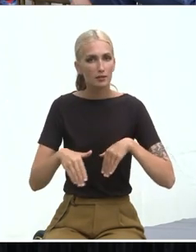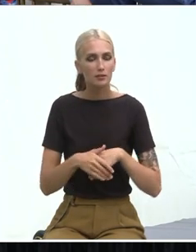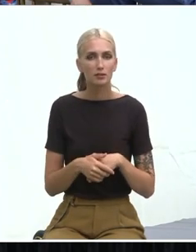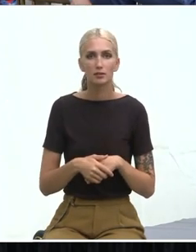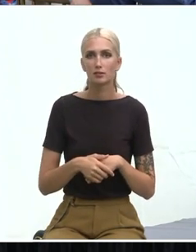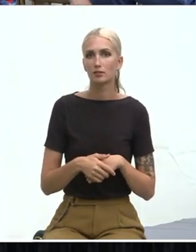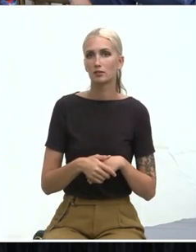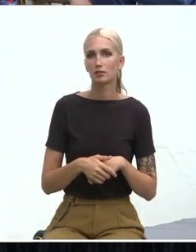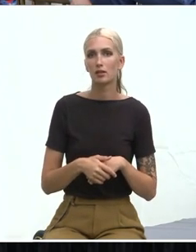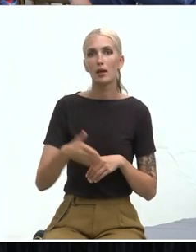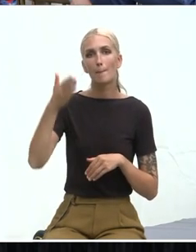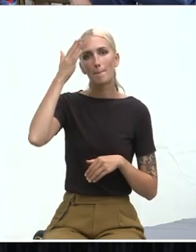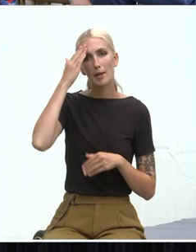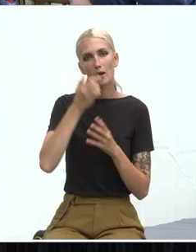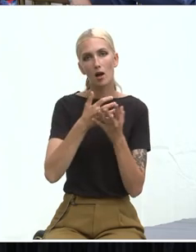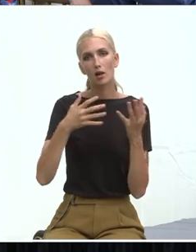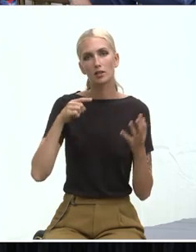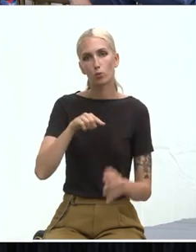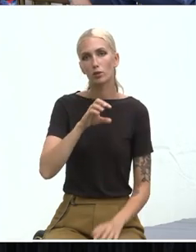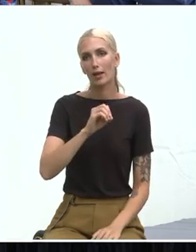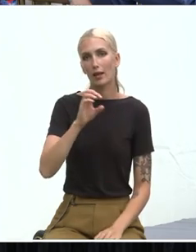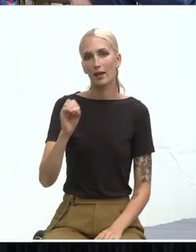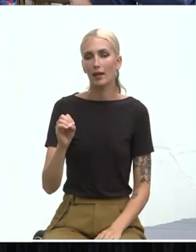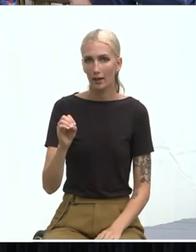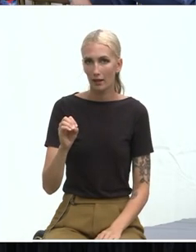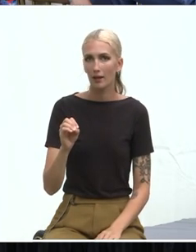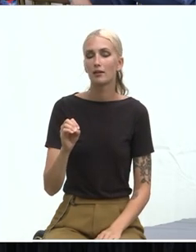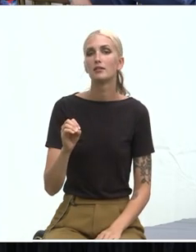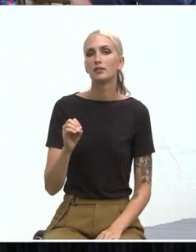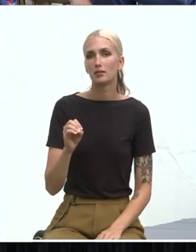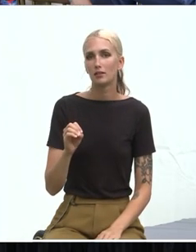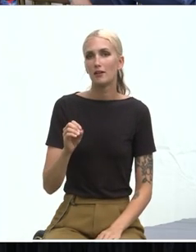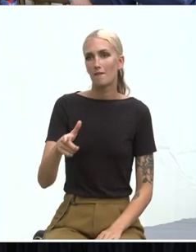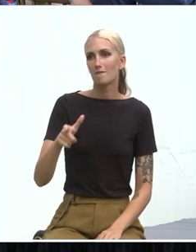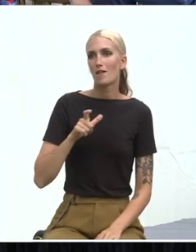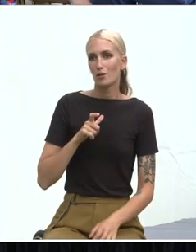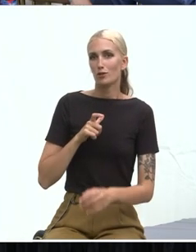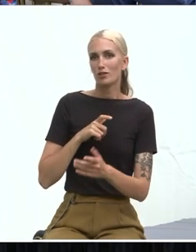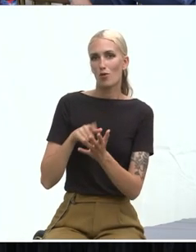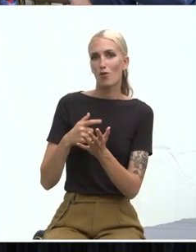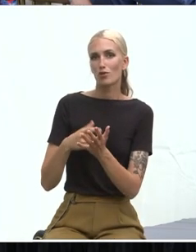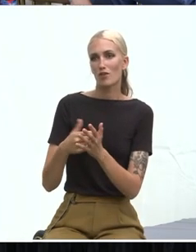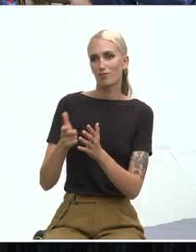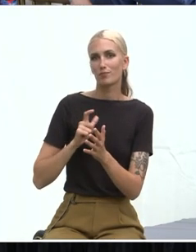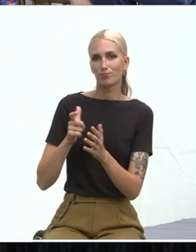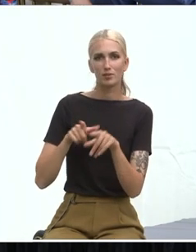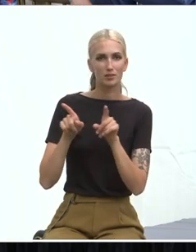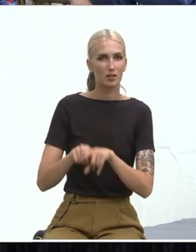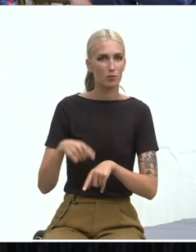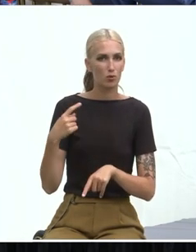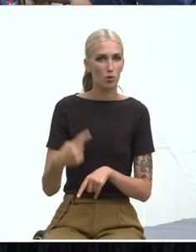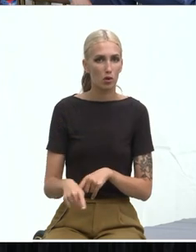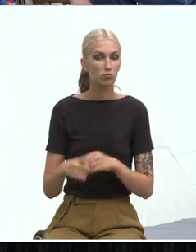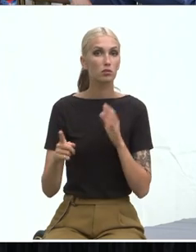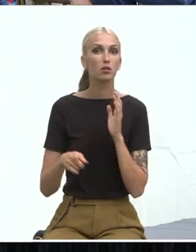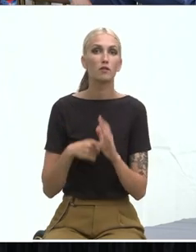this pic.de, which is mentioned here also in your answers several times. And also creating